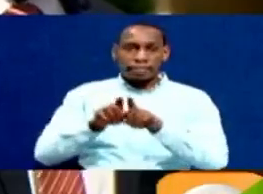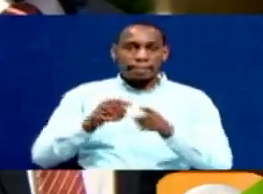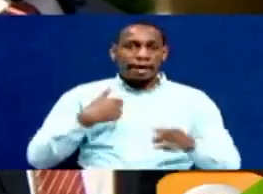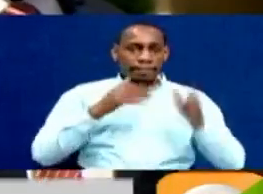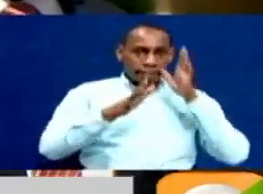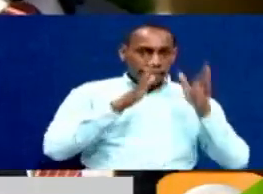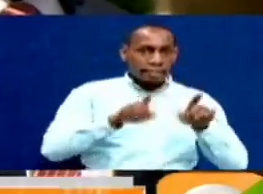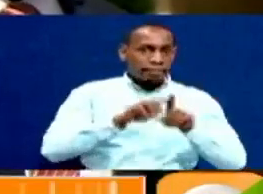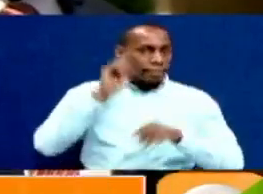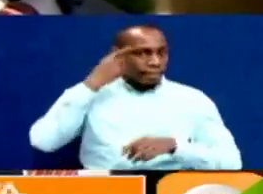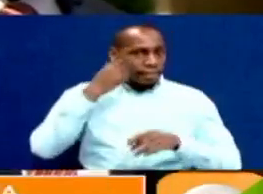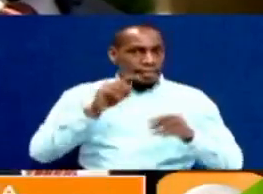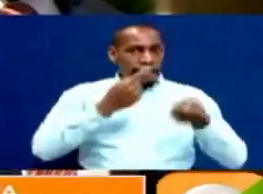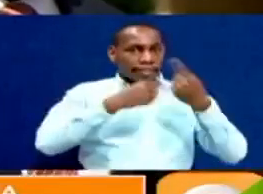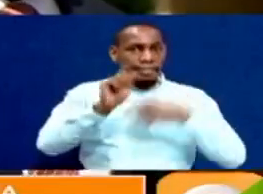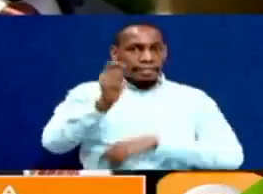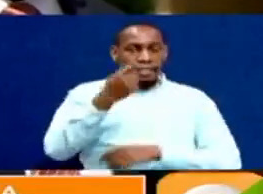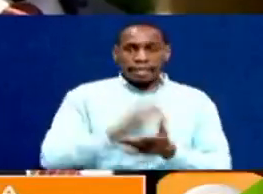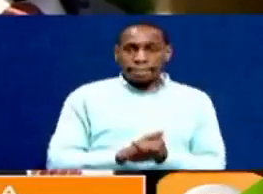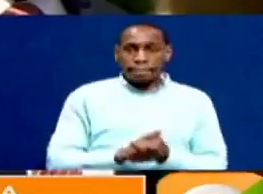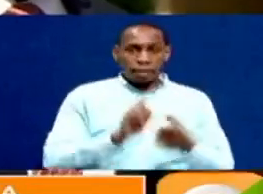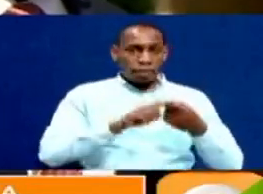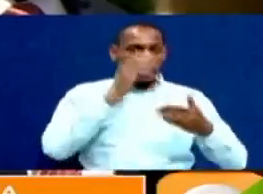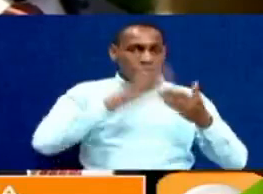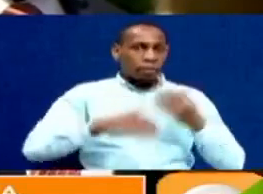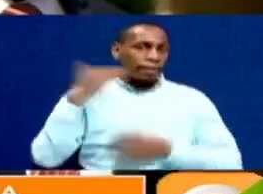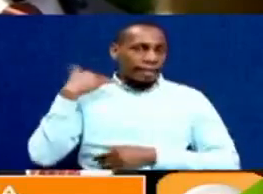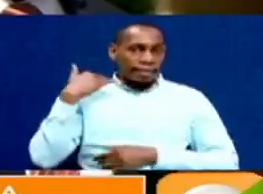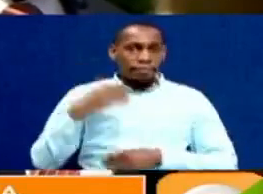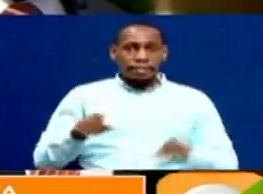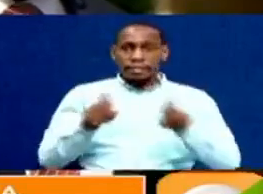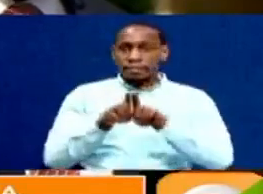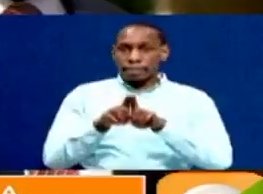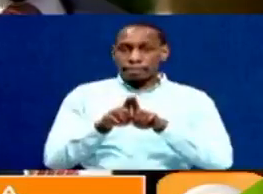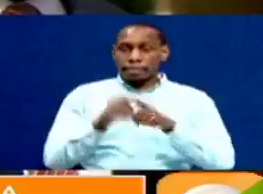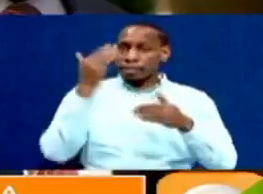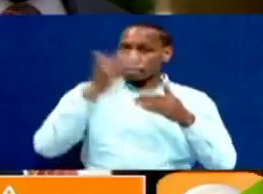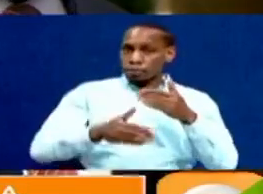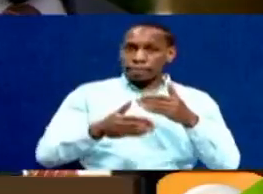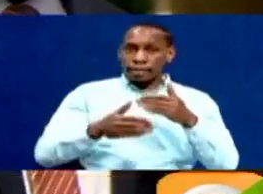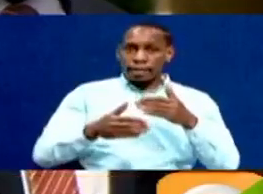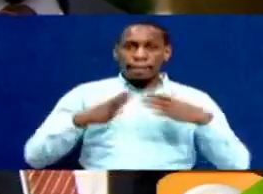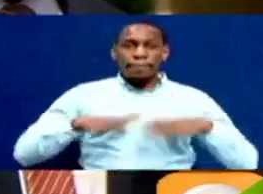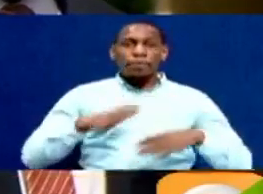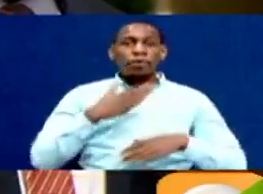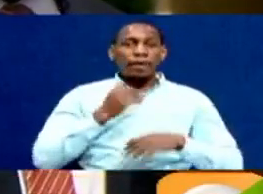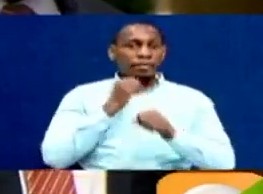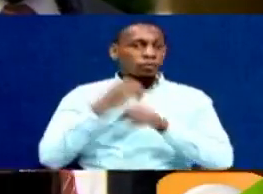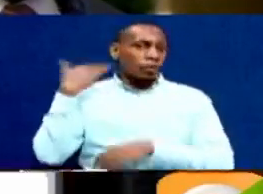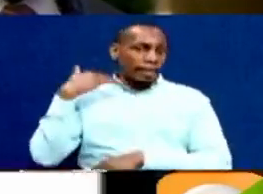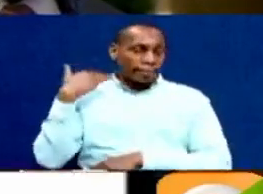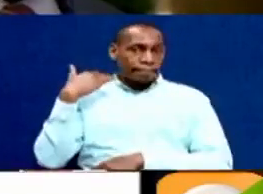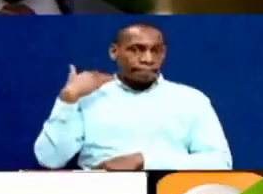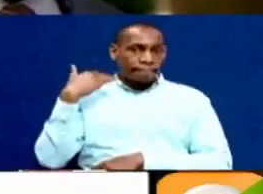initiative will succeed in Kenya, not just stopping crime, but dissuading perpetrators from